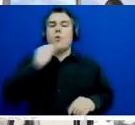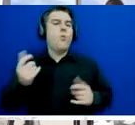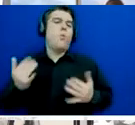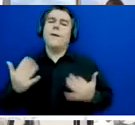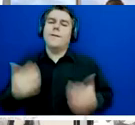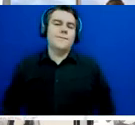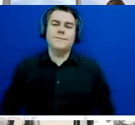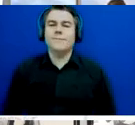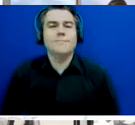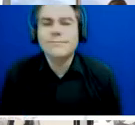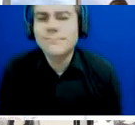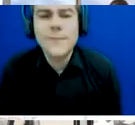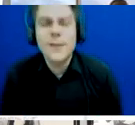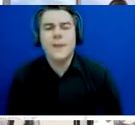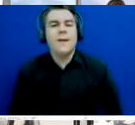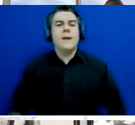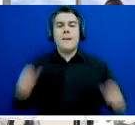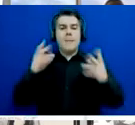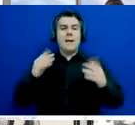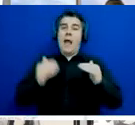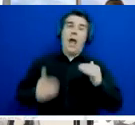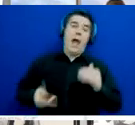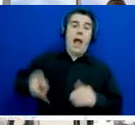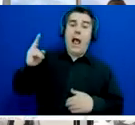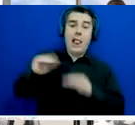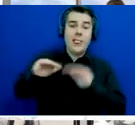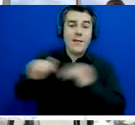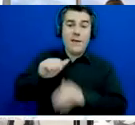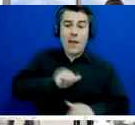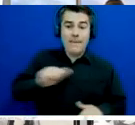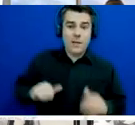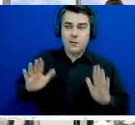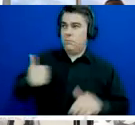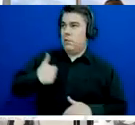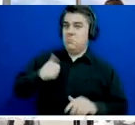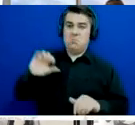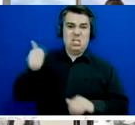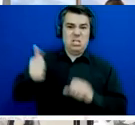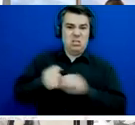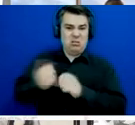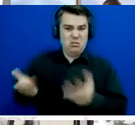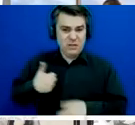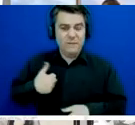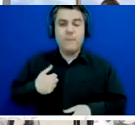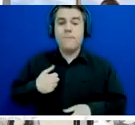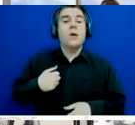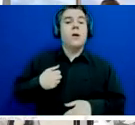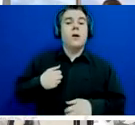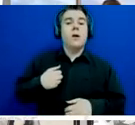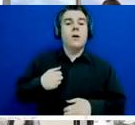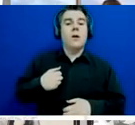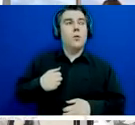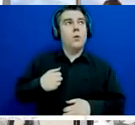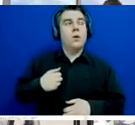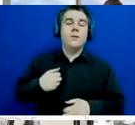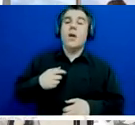A lot of the high-level ambassadors that I've talked to over my almost 10 years here, the number one thing is that I wish I wouldn't have waited. So don't